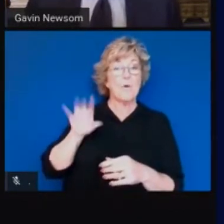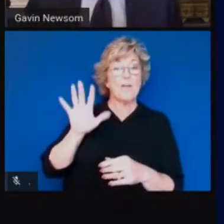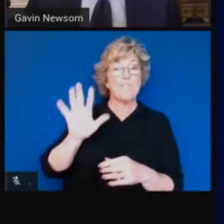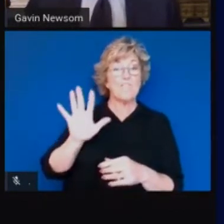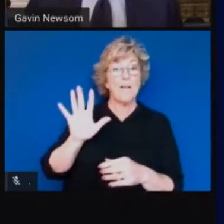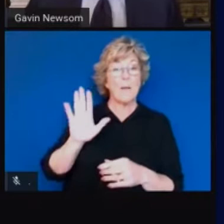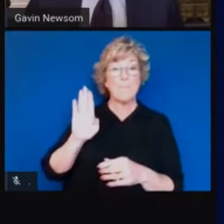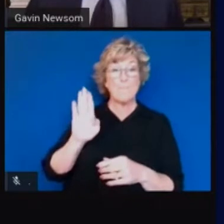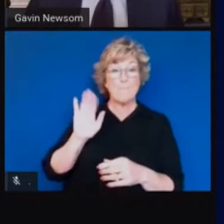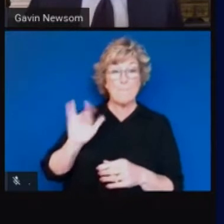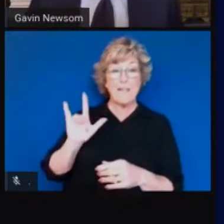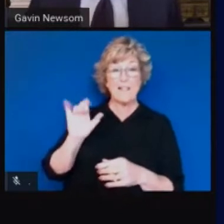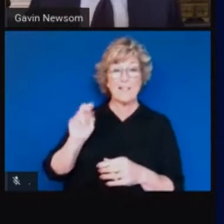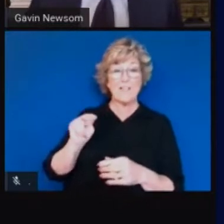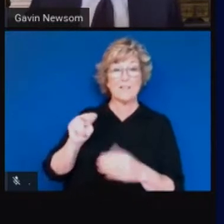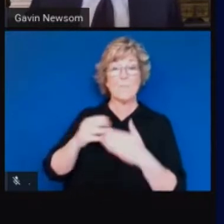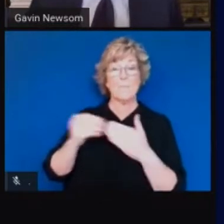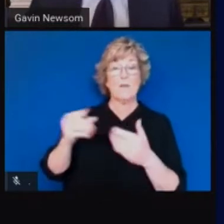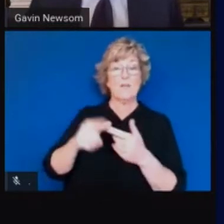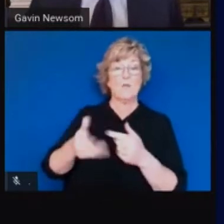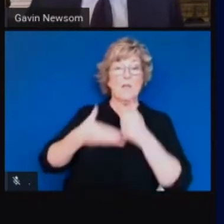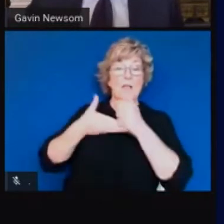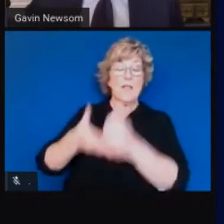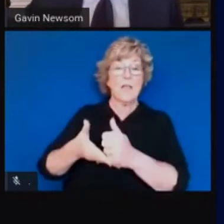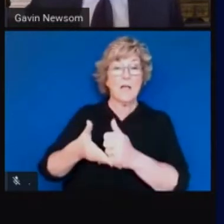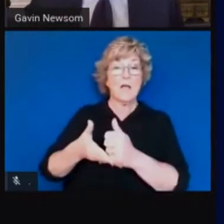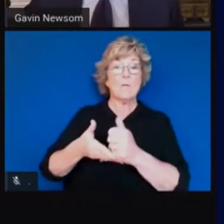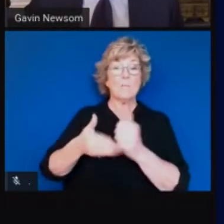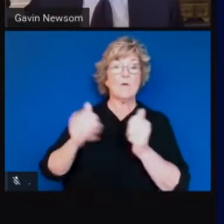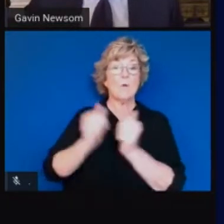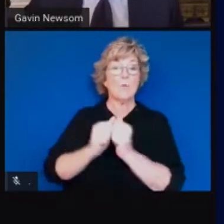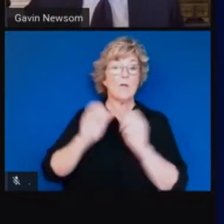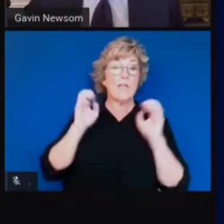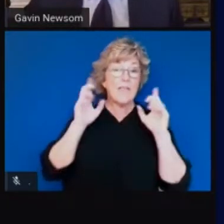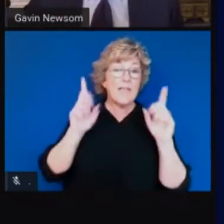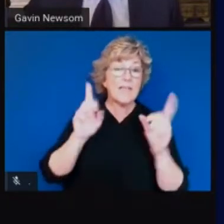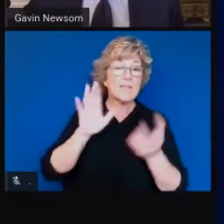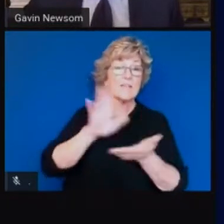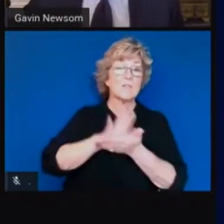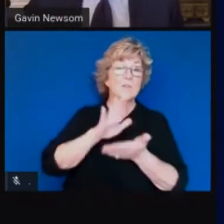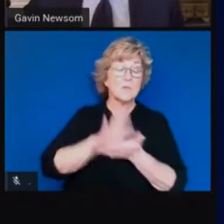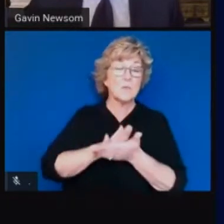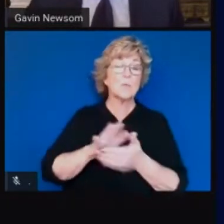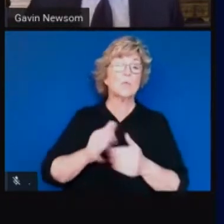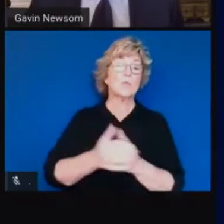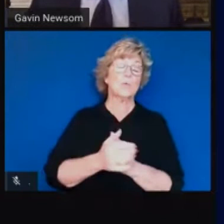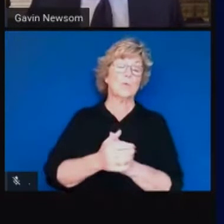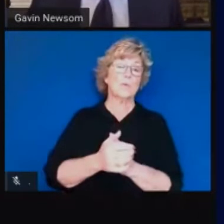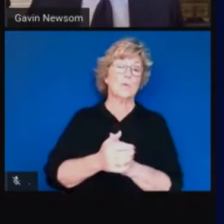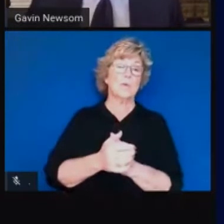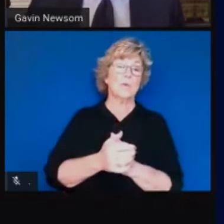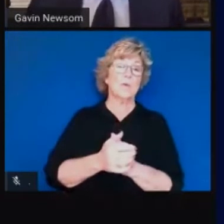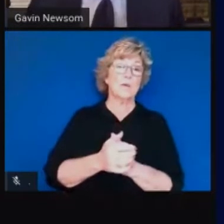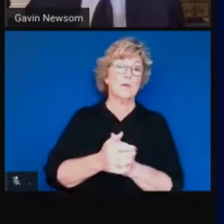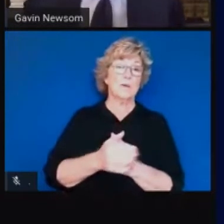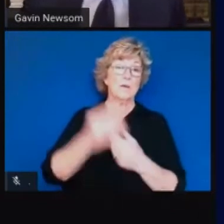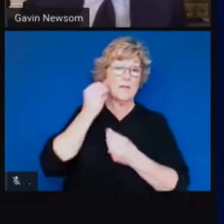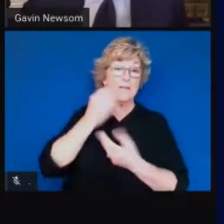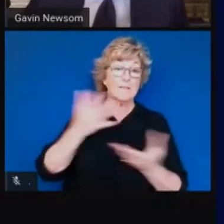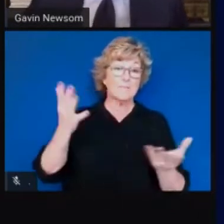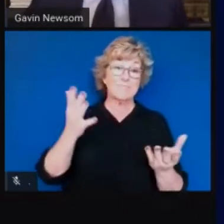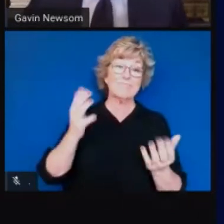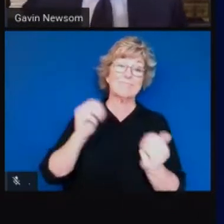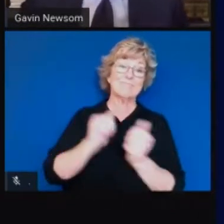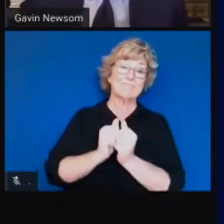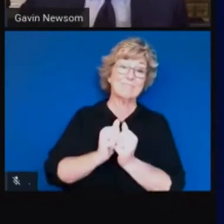we anticipate to help us with K through 14, also with UC and CSU. I can tell you as a former UC, well, still on